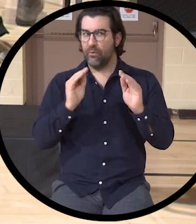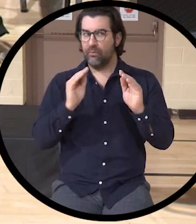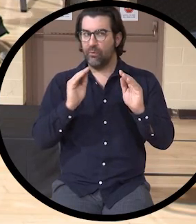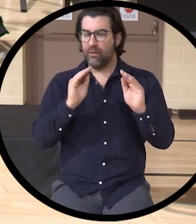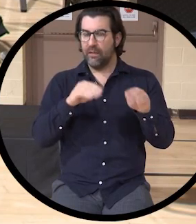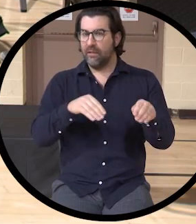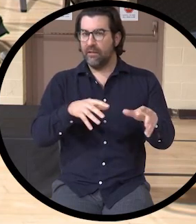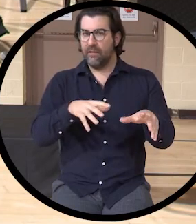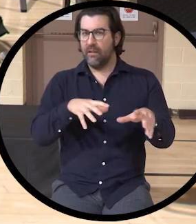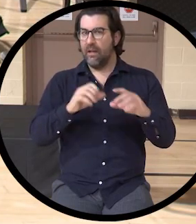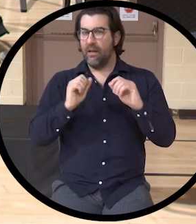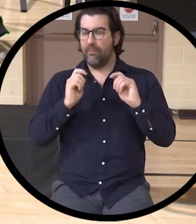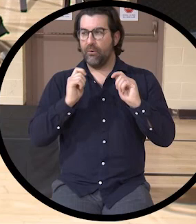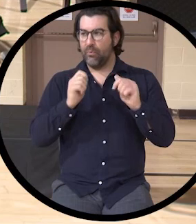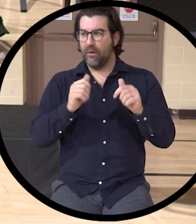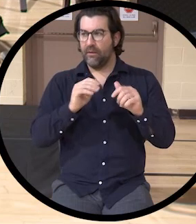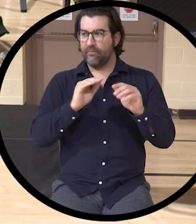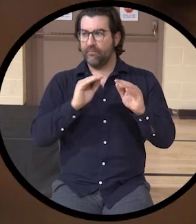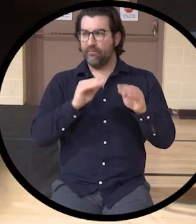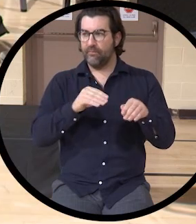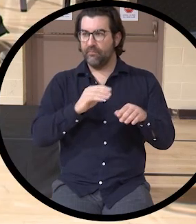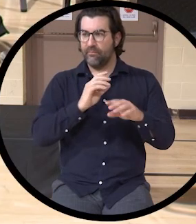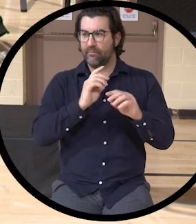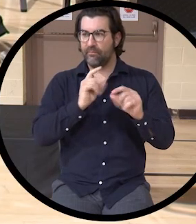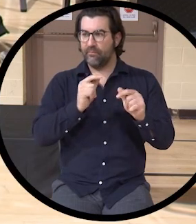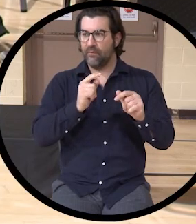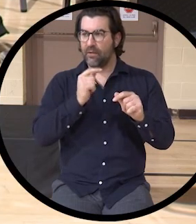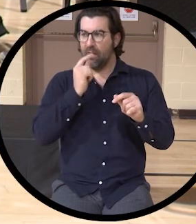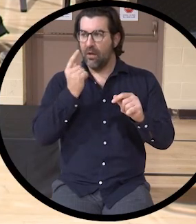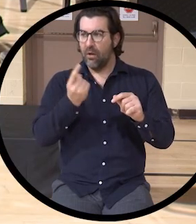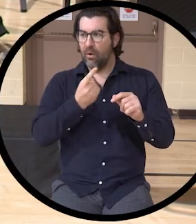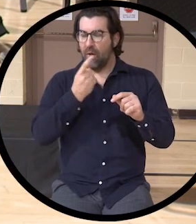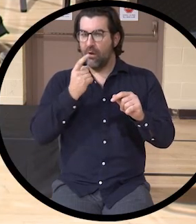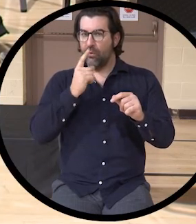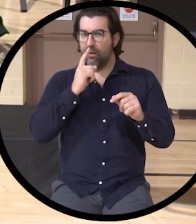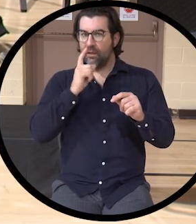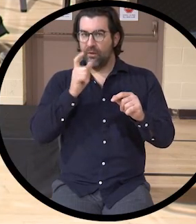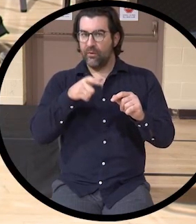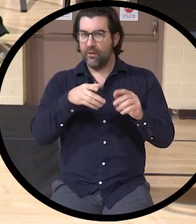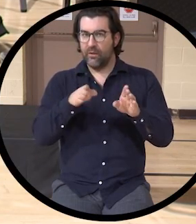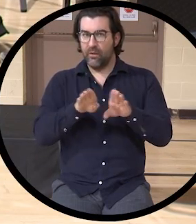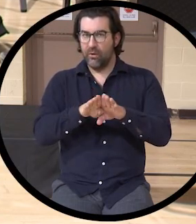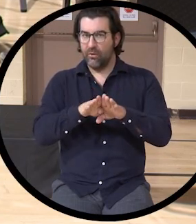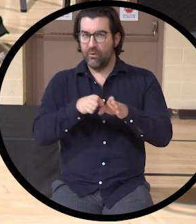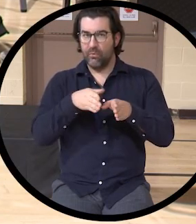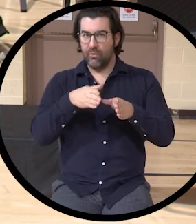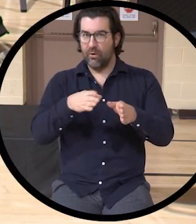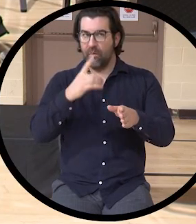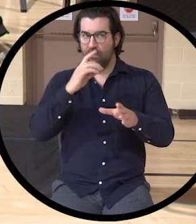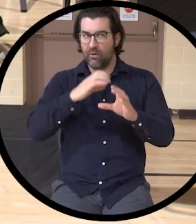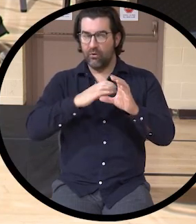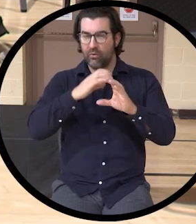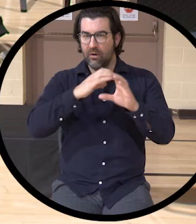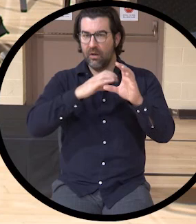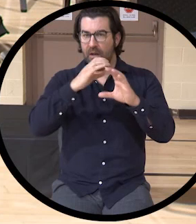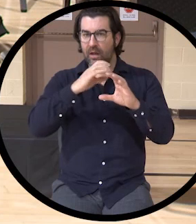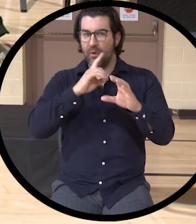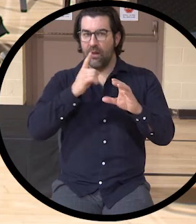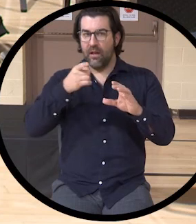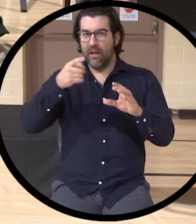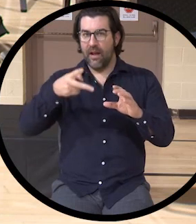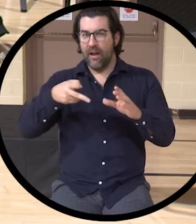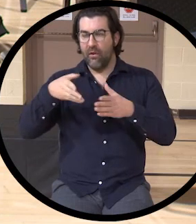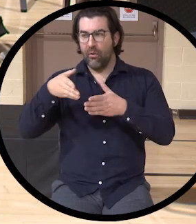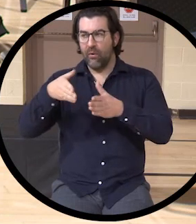pretty quick. We can, we don't always have to, we usually don't have to close the road to do the construction. We can do like half of the